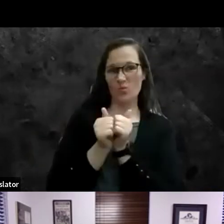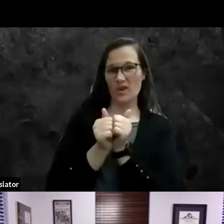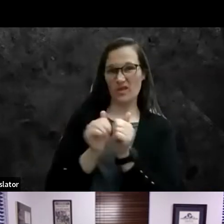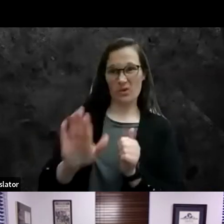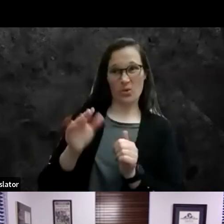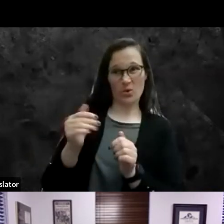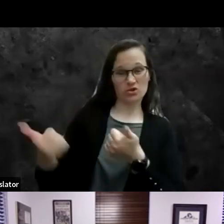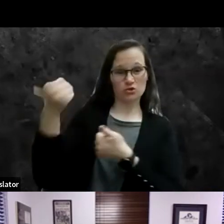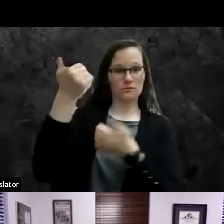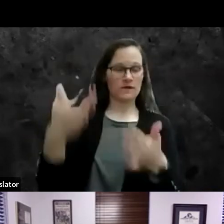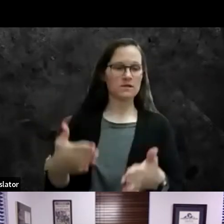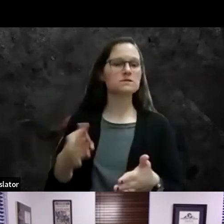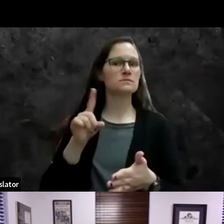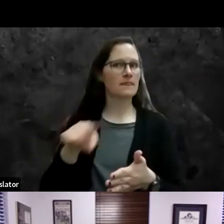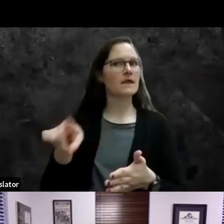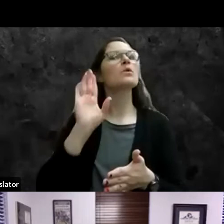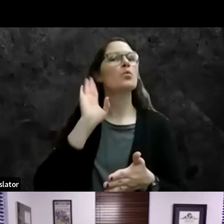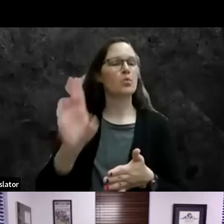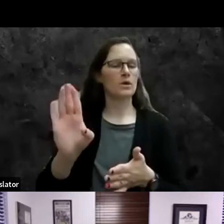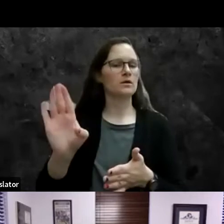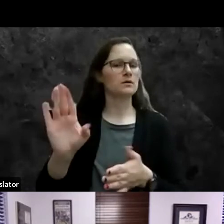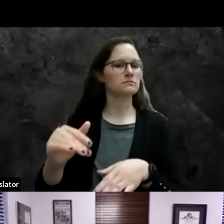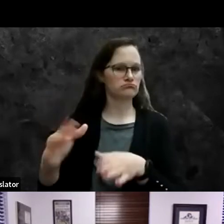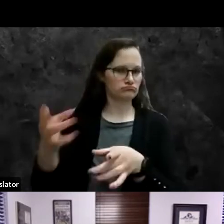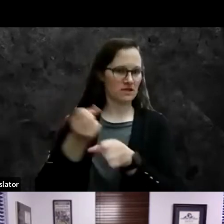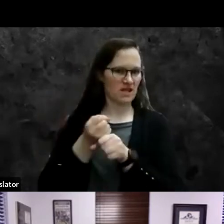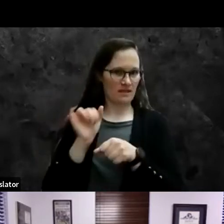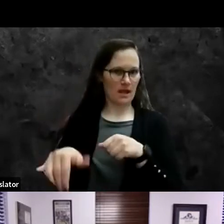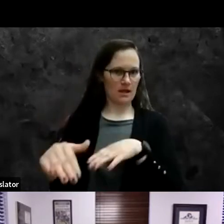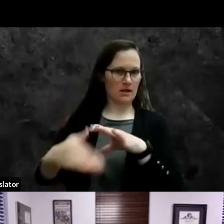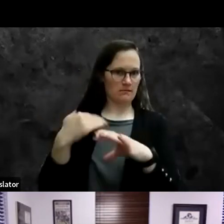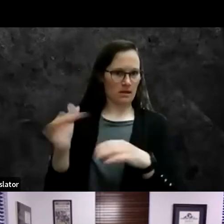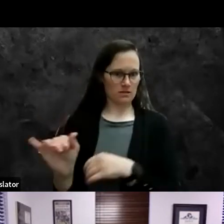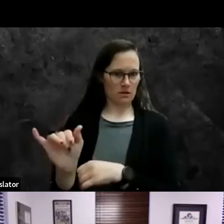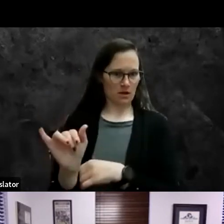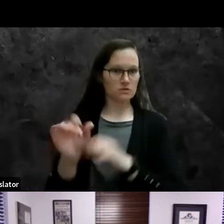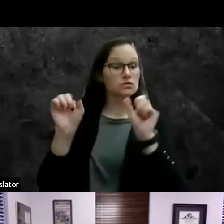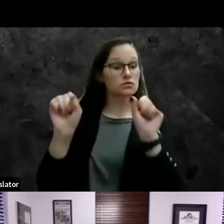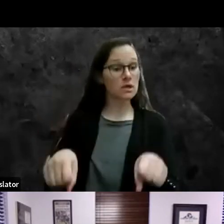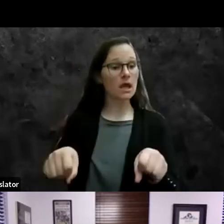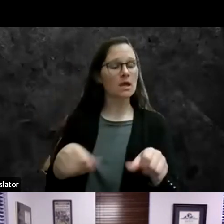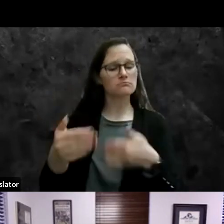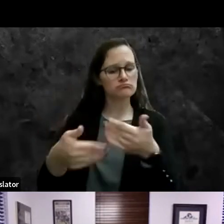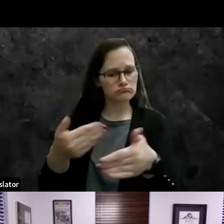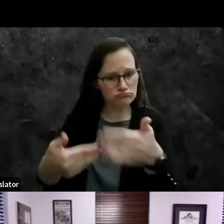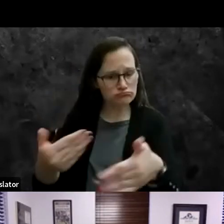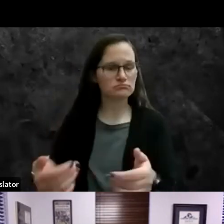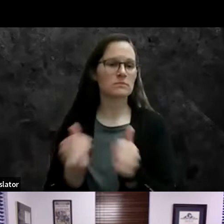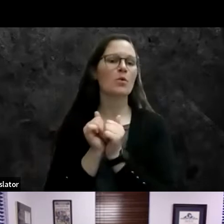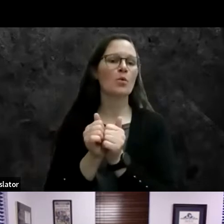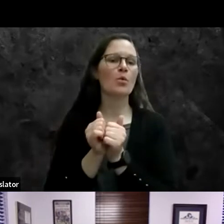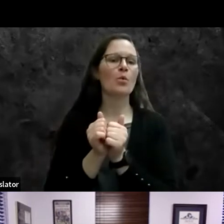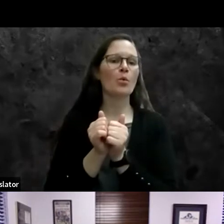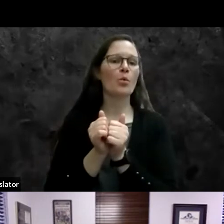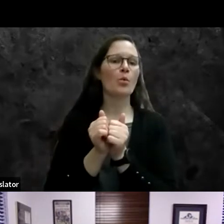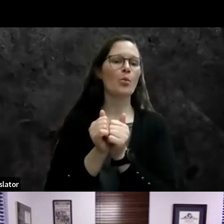also receives those notifications. So with that, you can work through the non-compliance notifications with employee labor